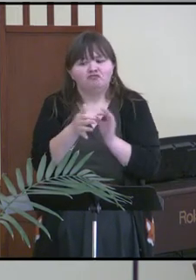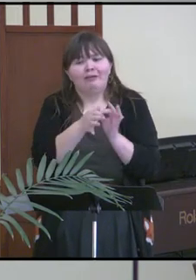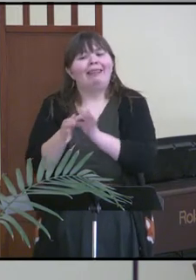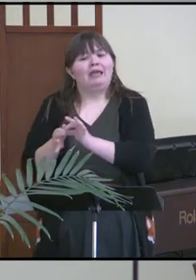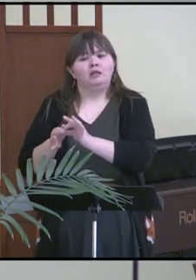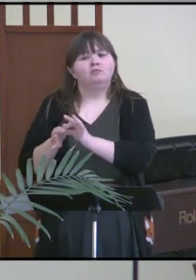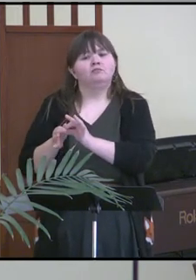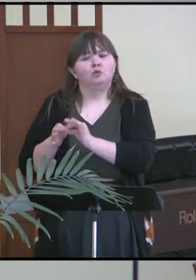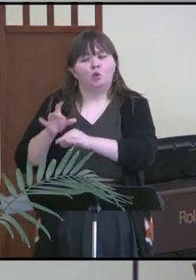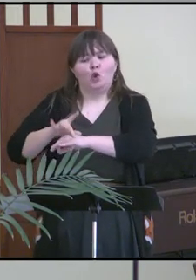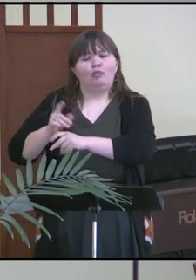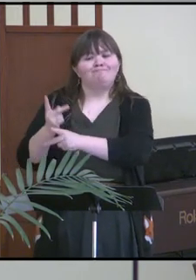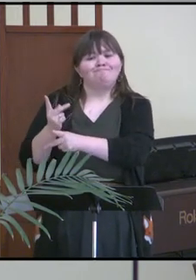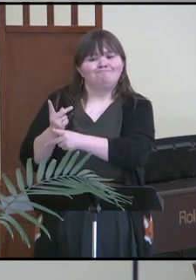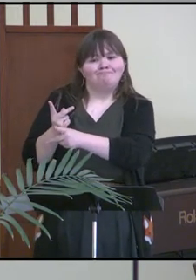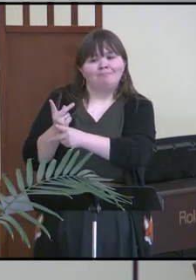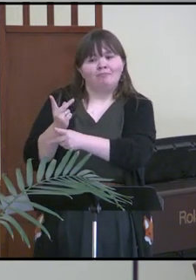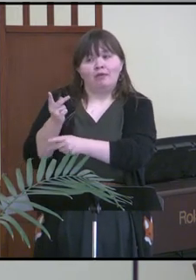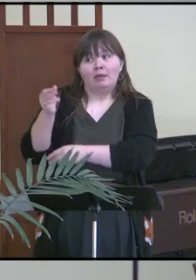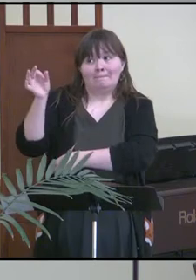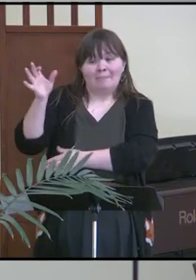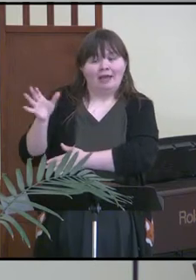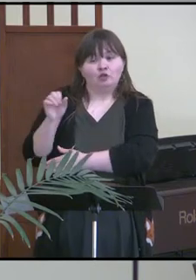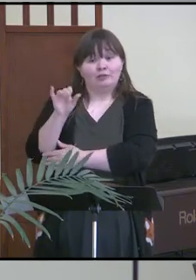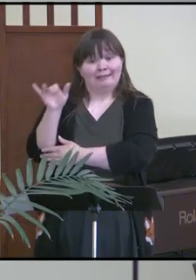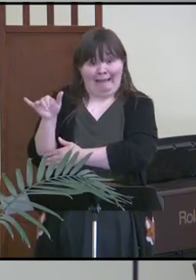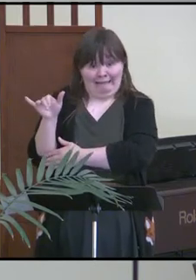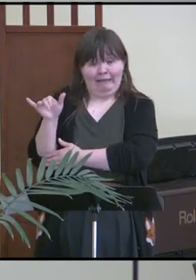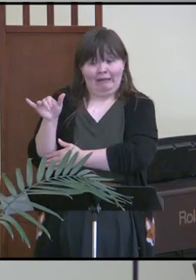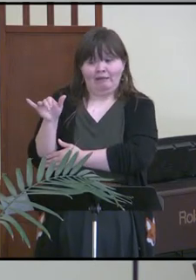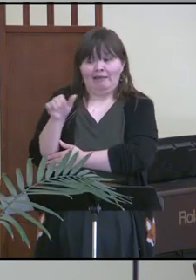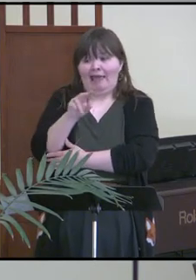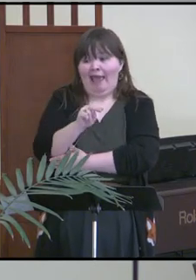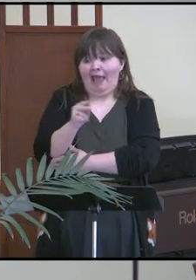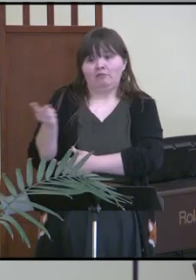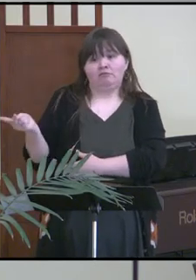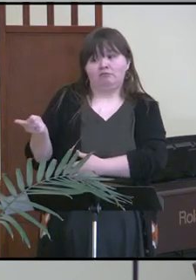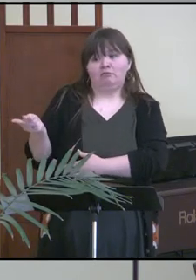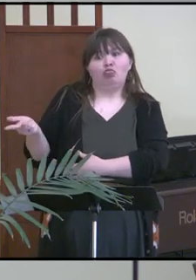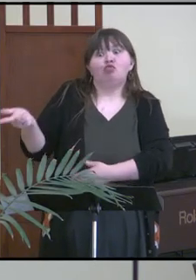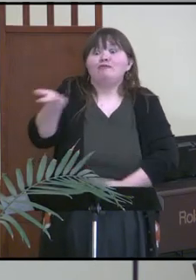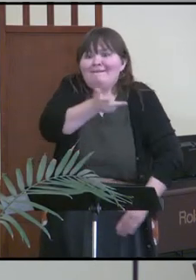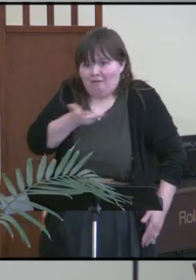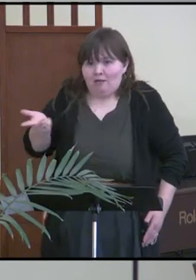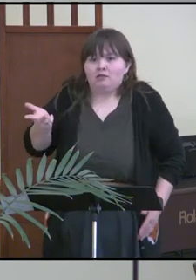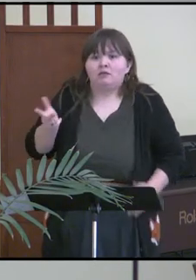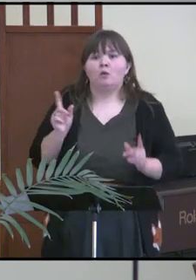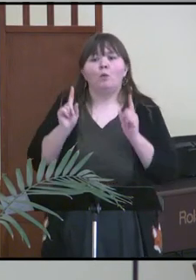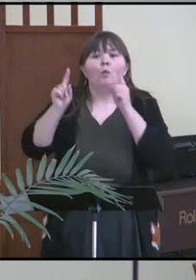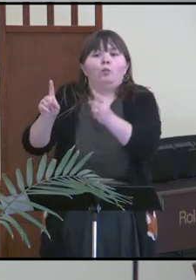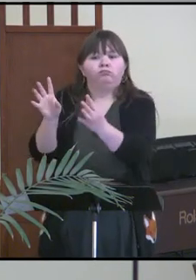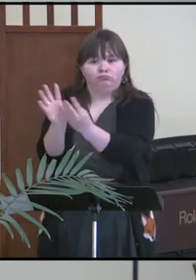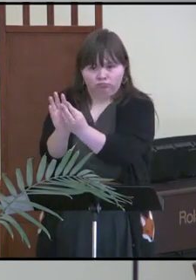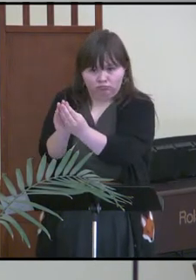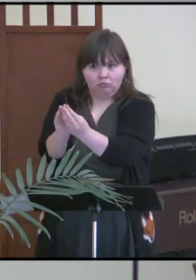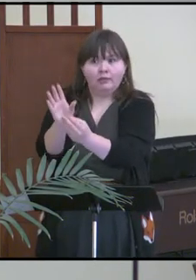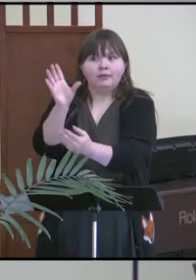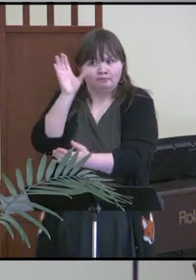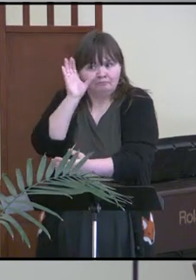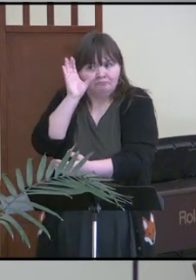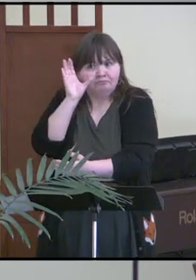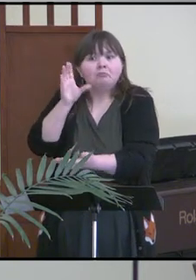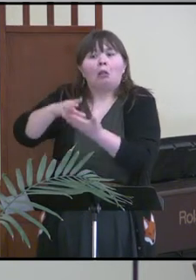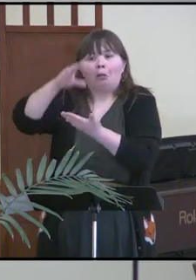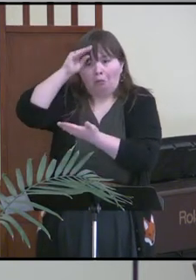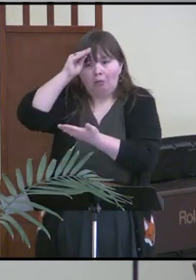line. And Pastor Sandy and Reinhardt and I were able to go to that. And we came up